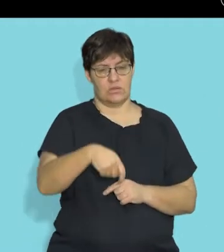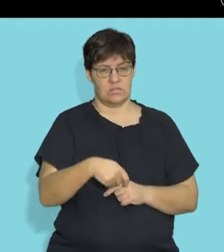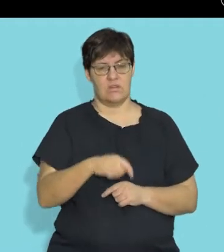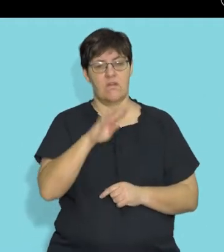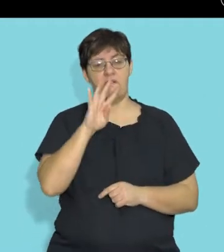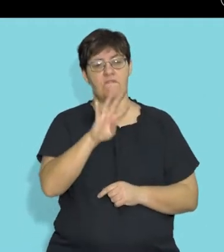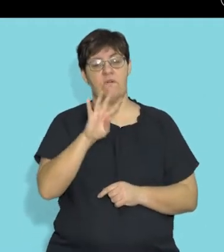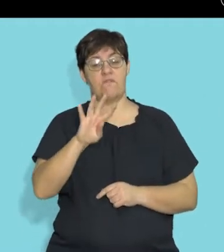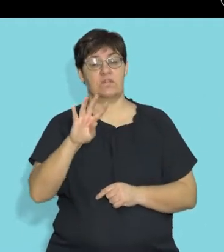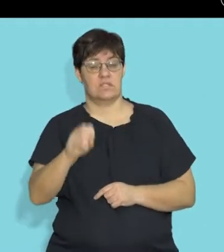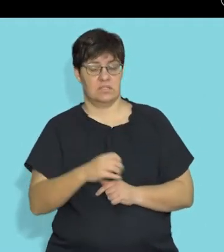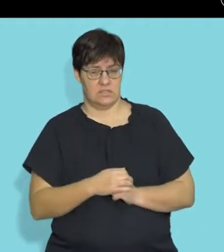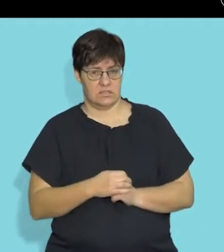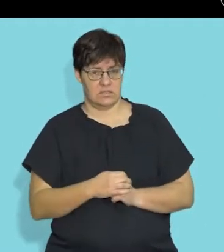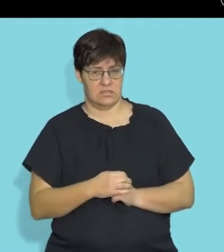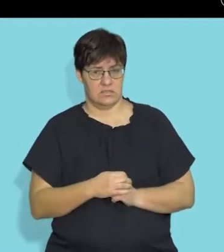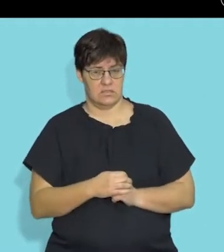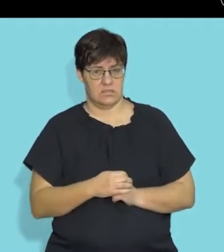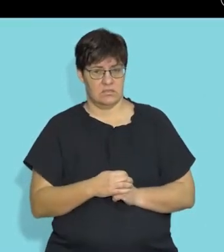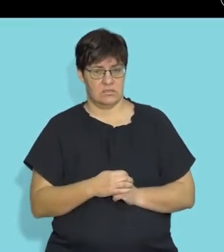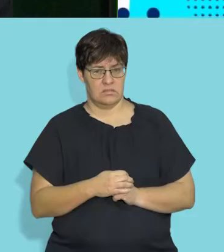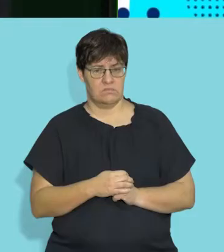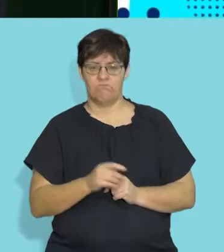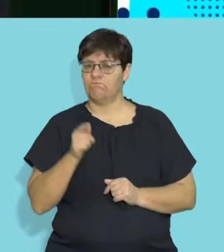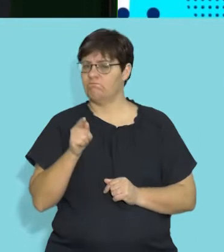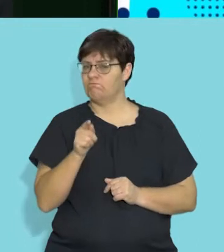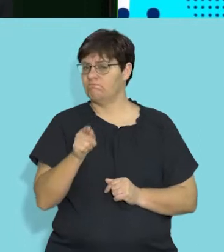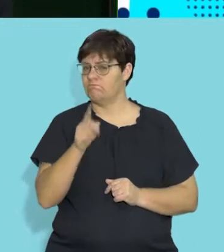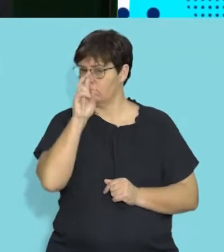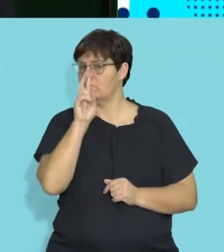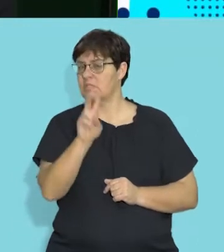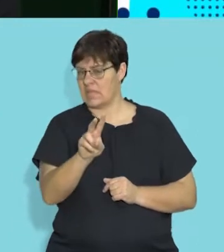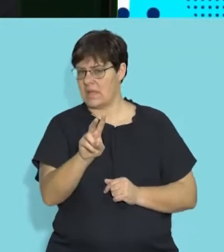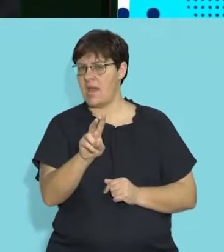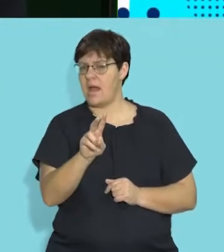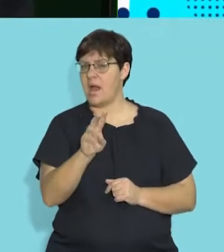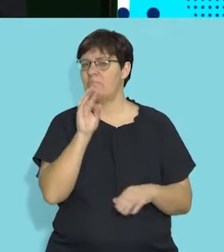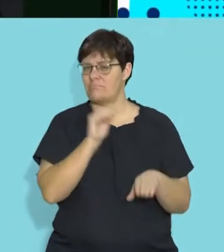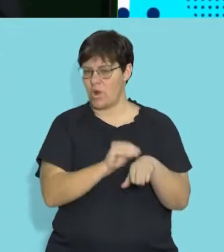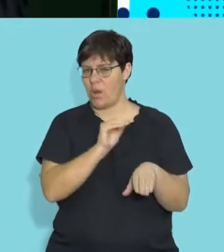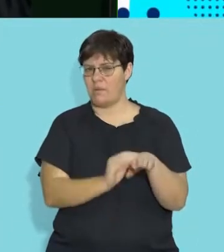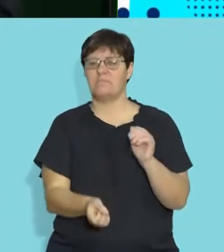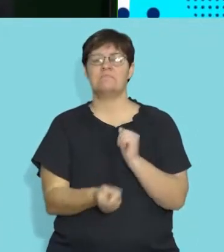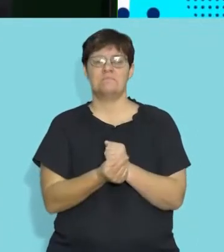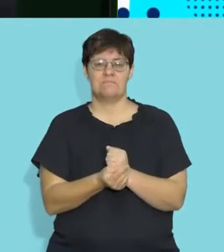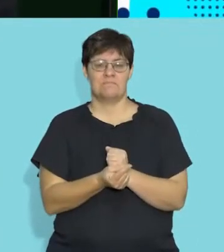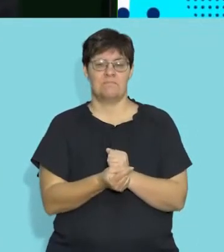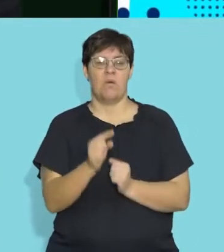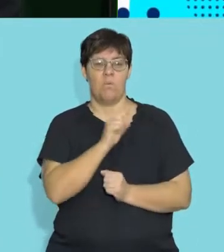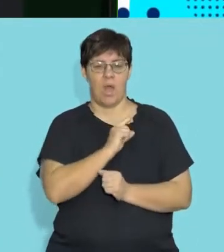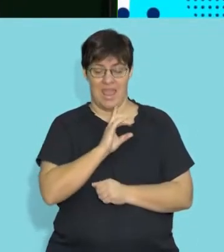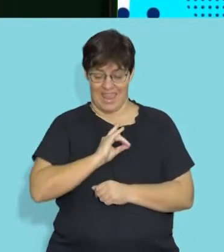13,440. As a result, clearly you can see there's a challenge as far as the cash is